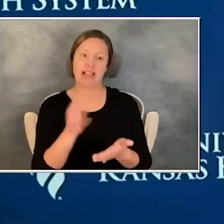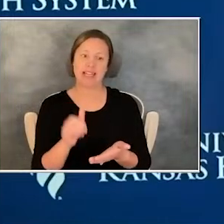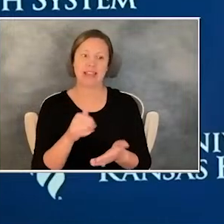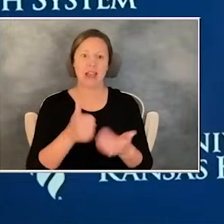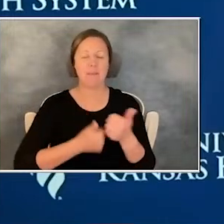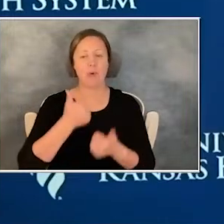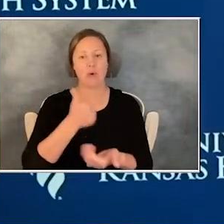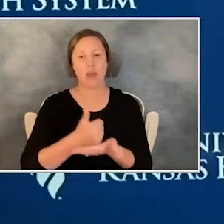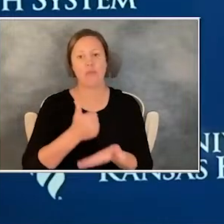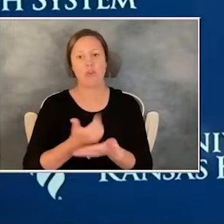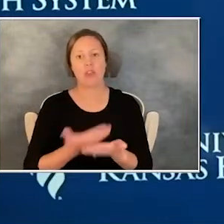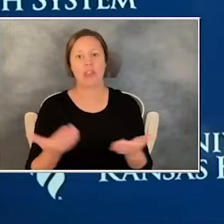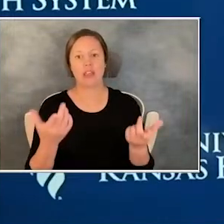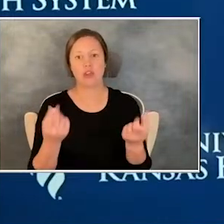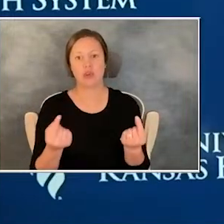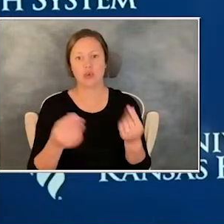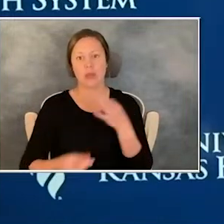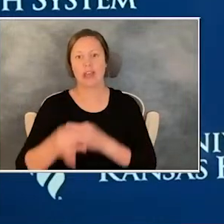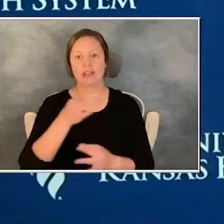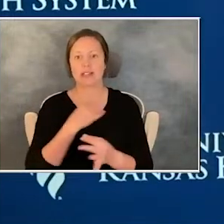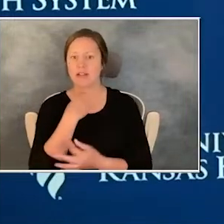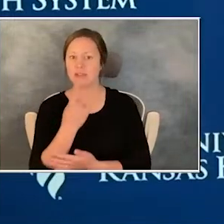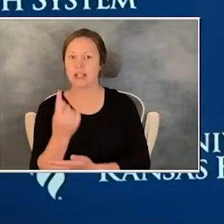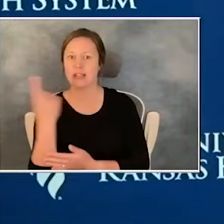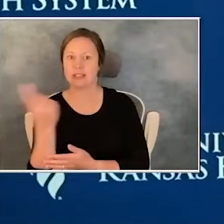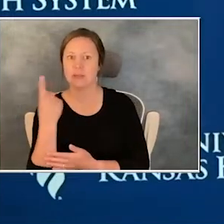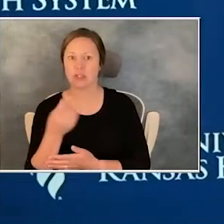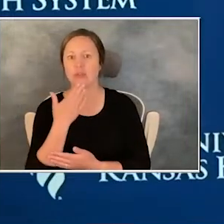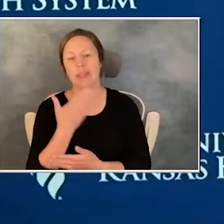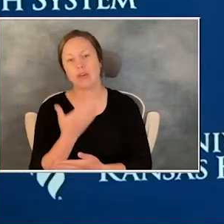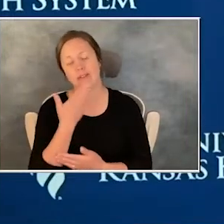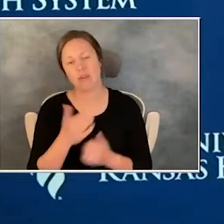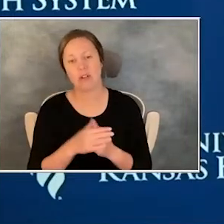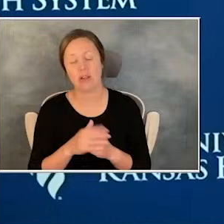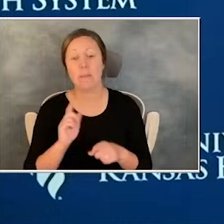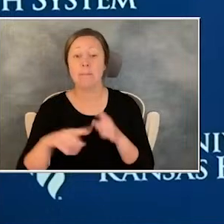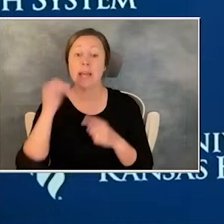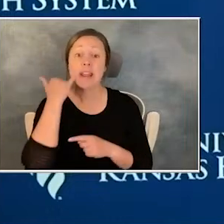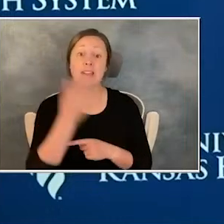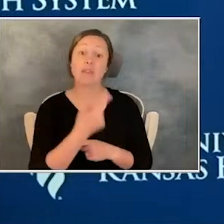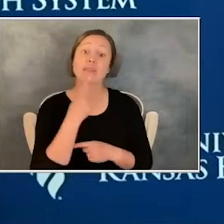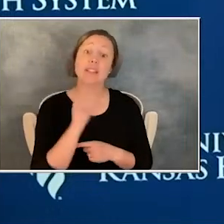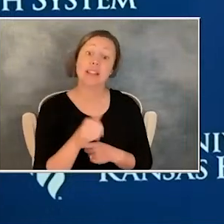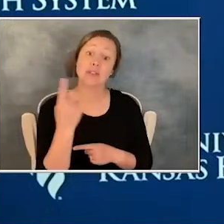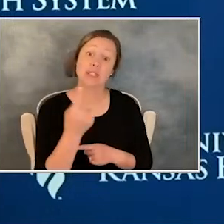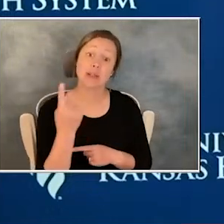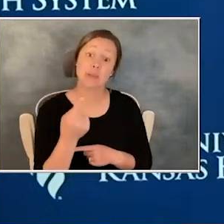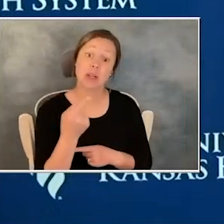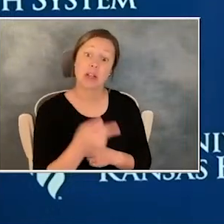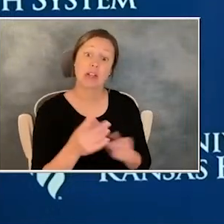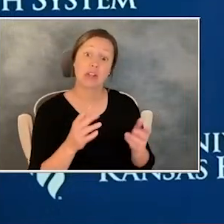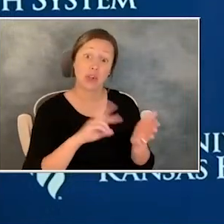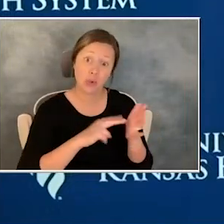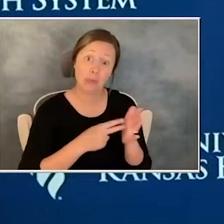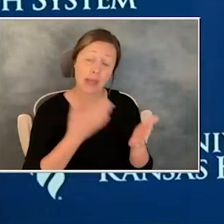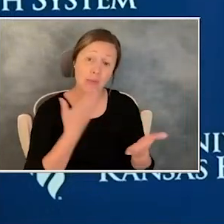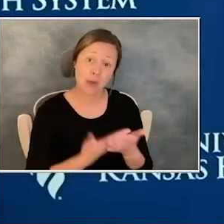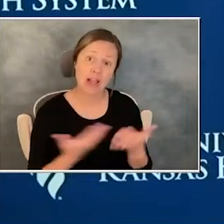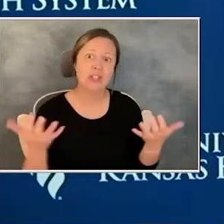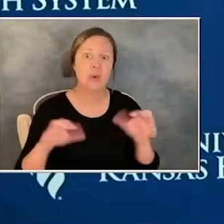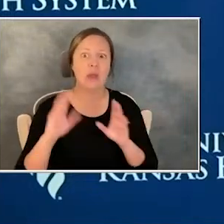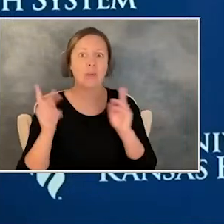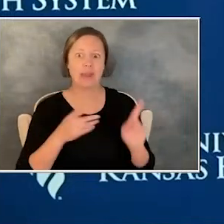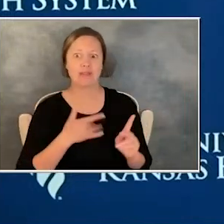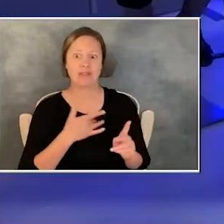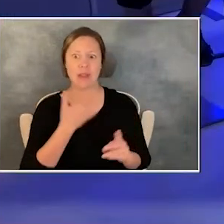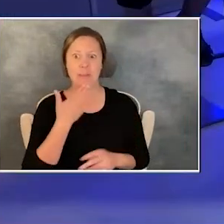do, rather than telling someone to be grateful. But if you've said that to someone, you clearly meant well, so I don't want people to feel bad.